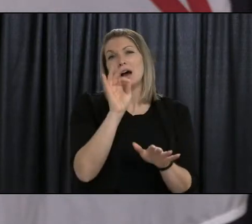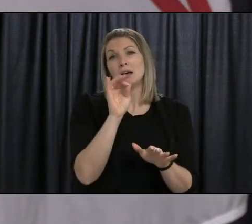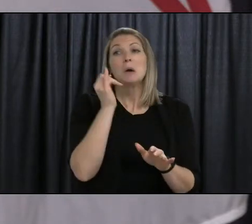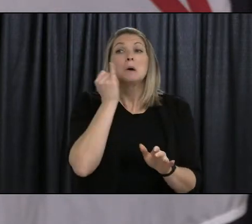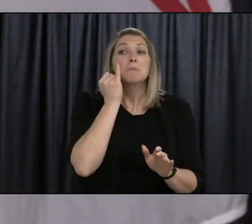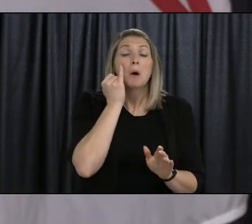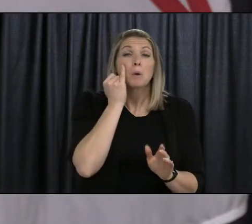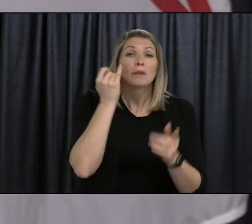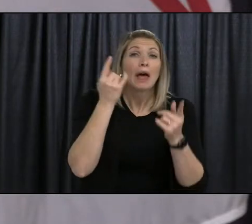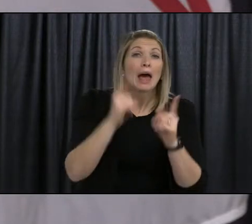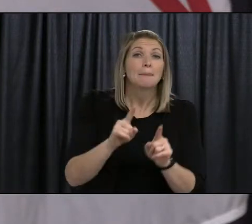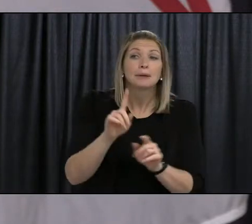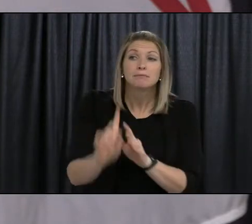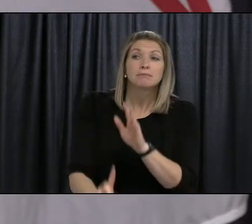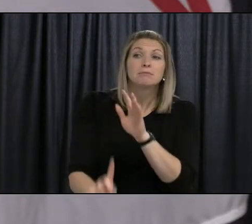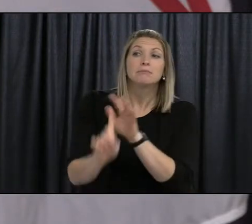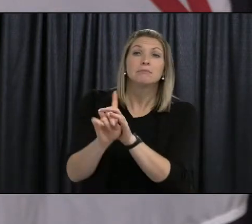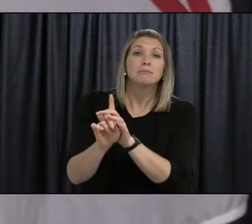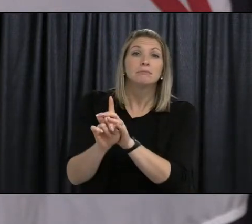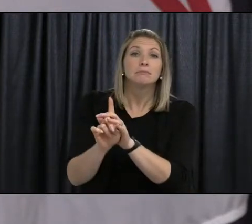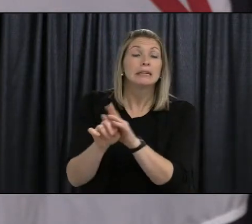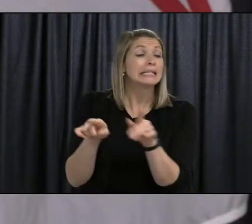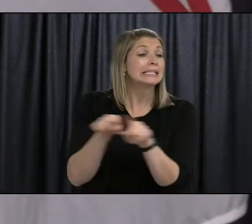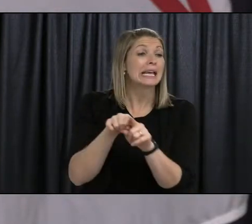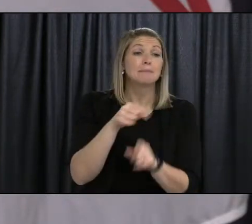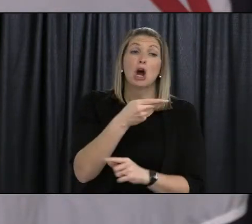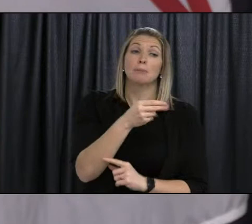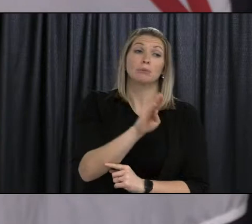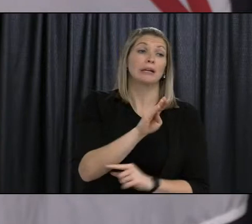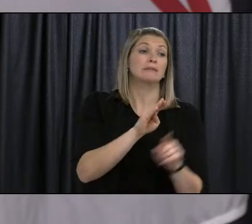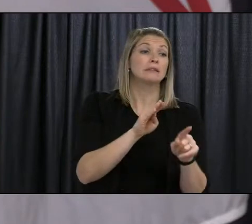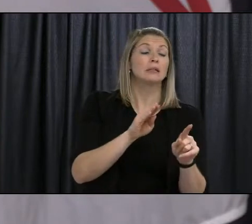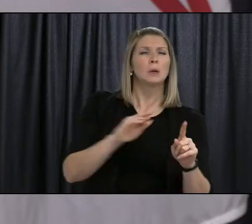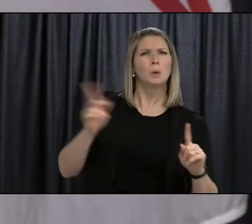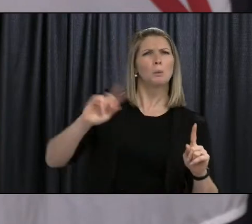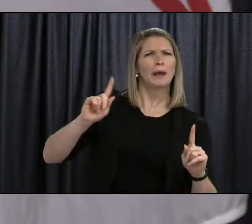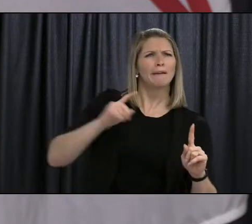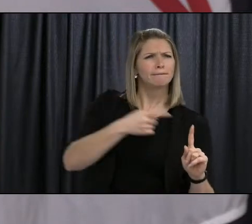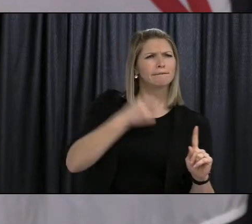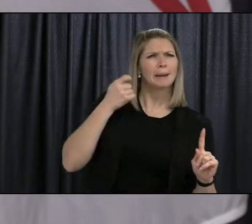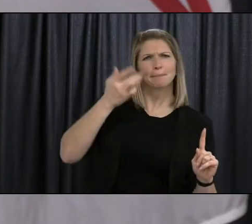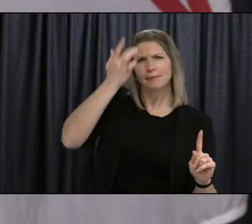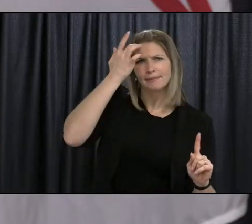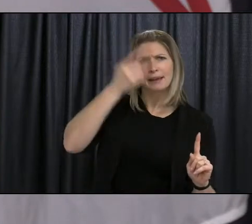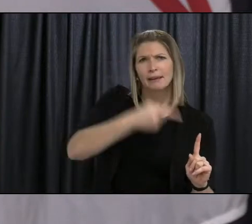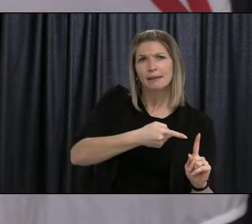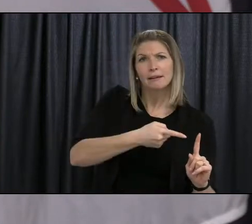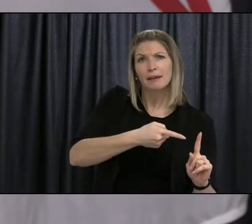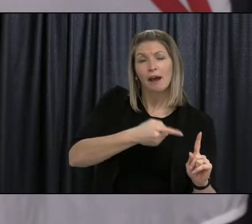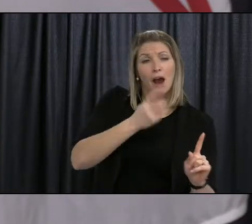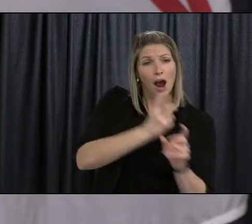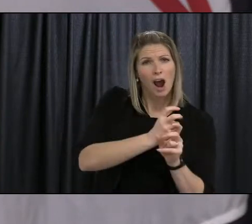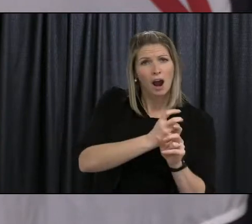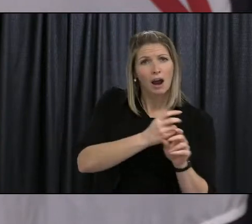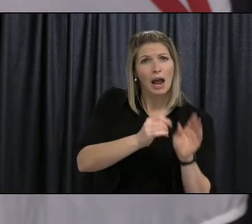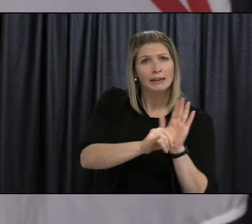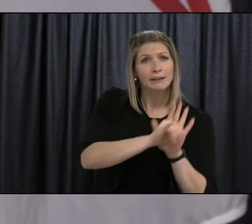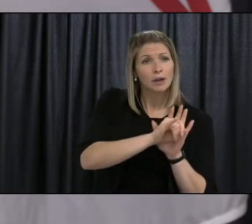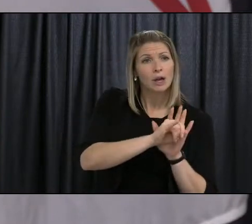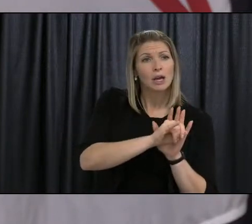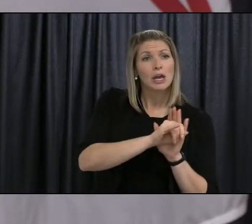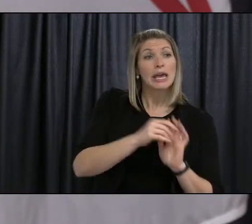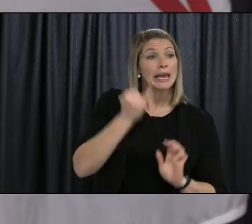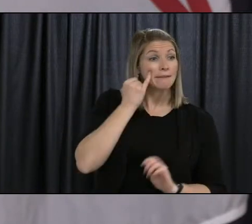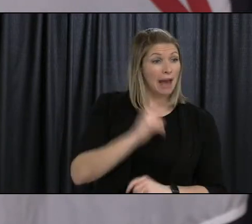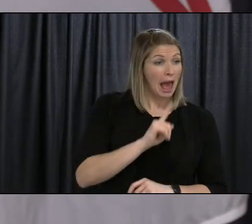have a case, similar to Harbour Breton, where we may not know where that's come from. You can tell us who